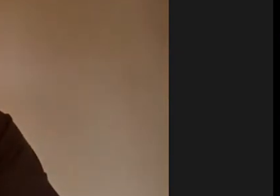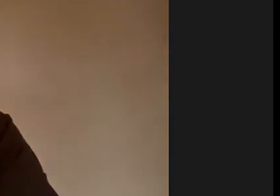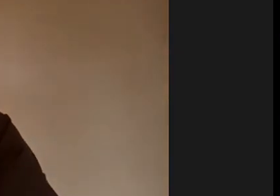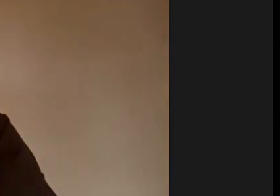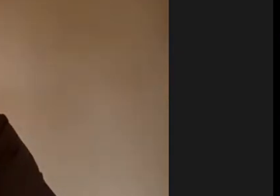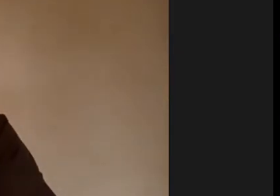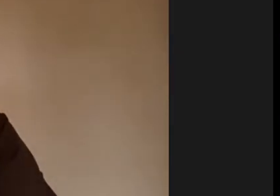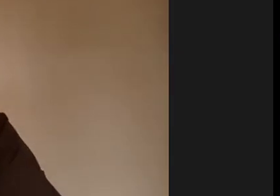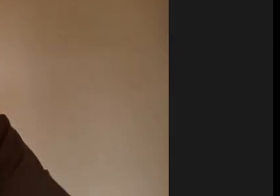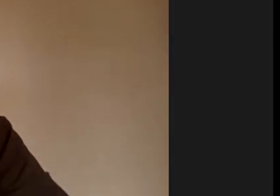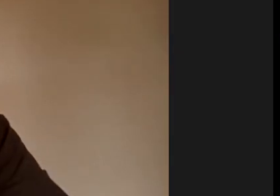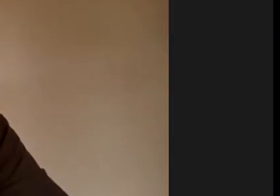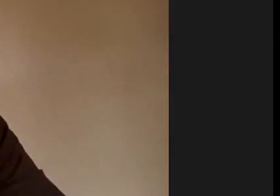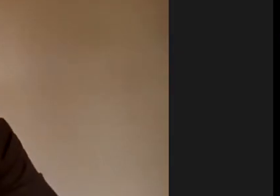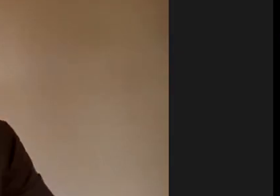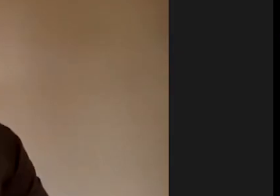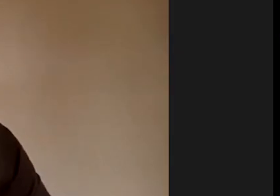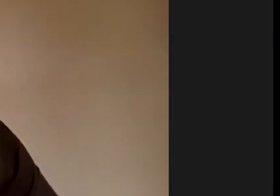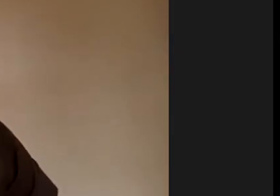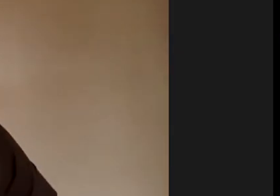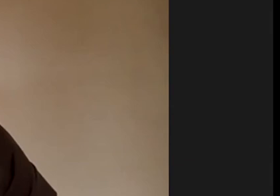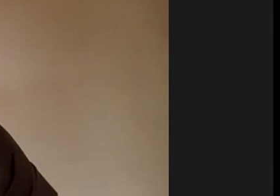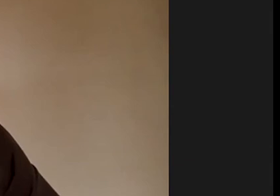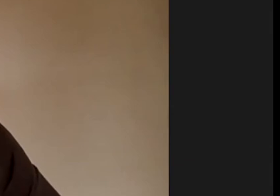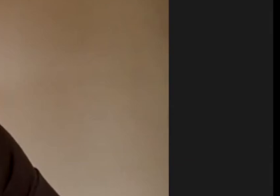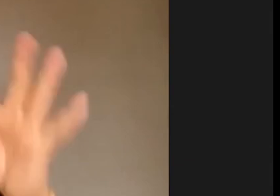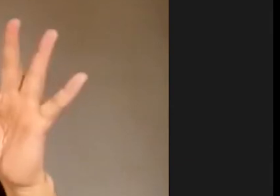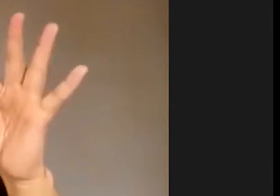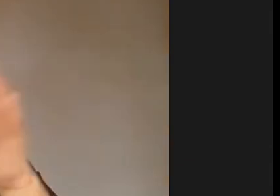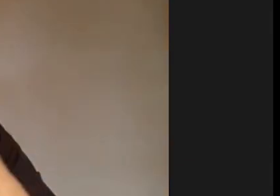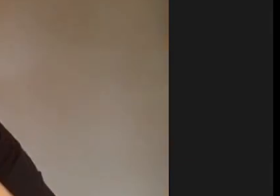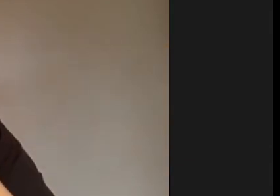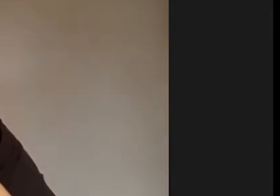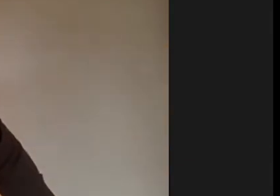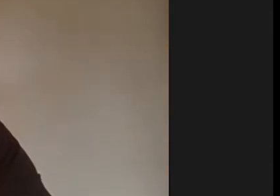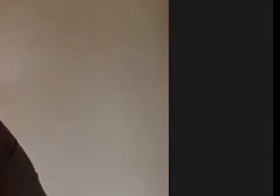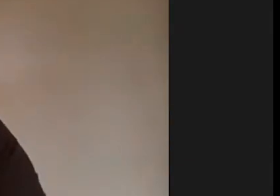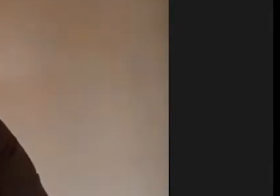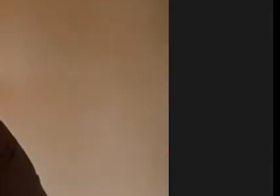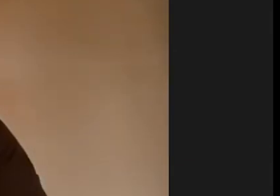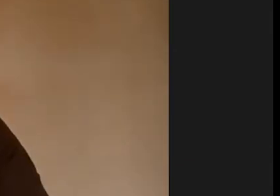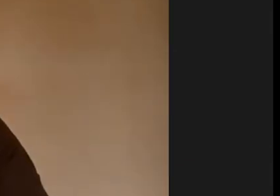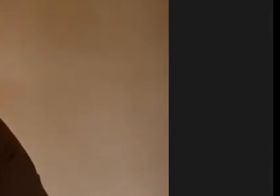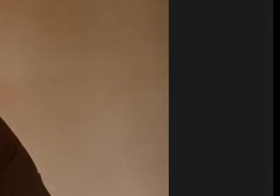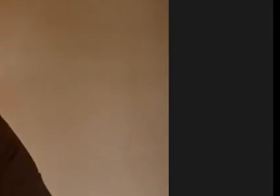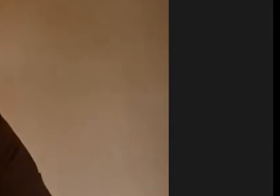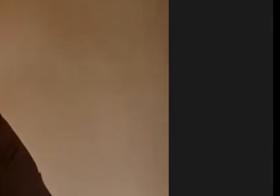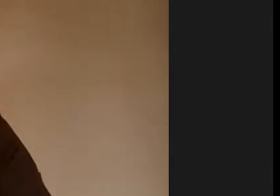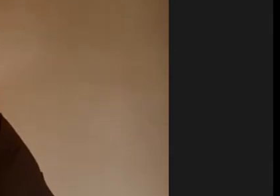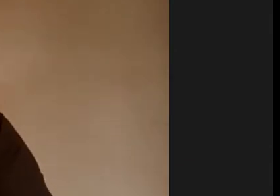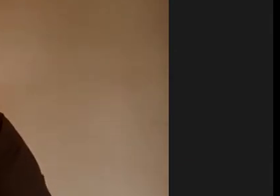And if we finish lesson 1, we go on to lesson 7. But I don't think we will finish tomorrow.